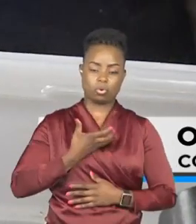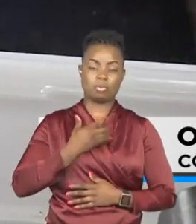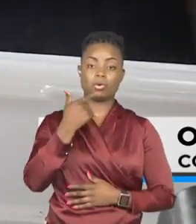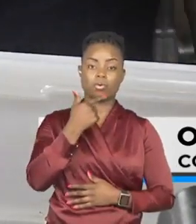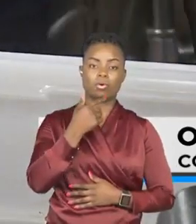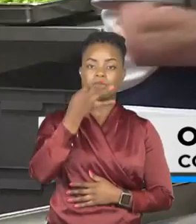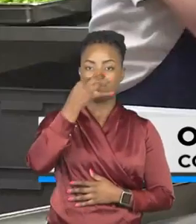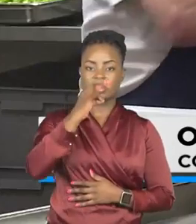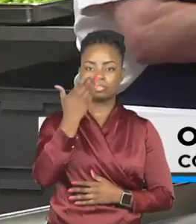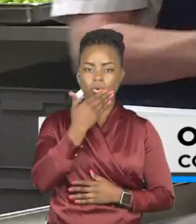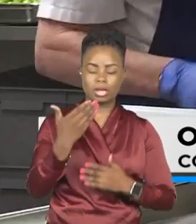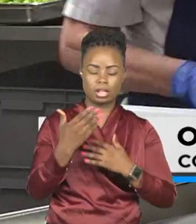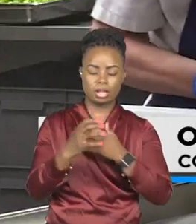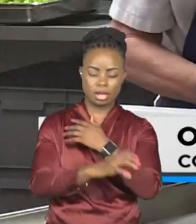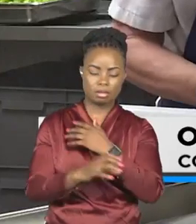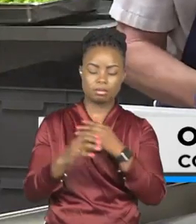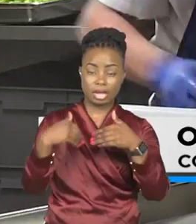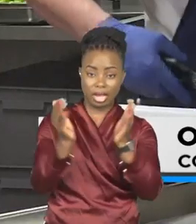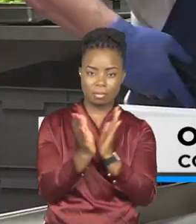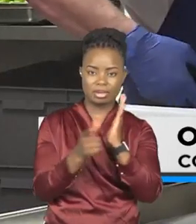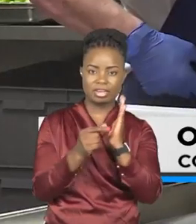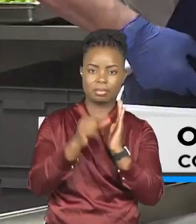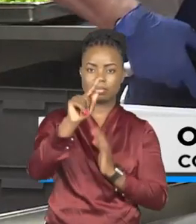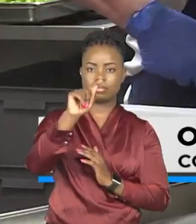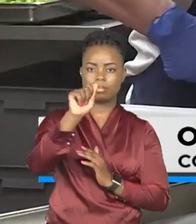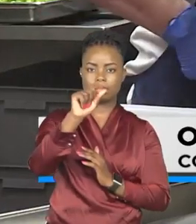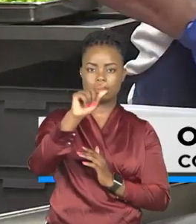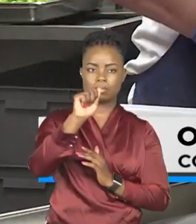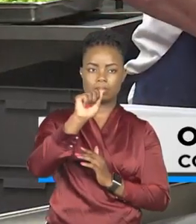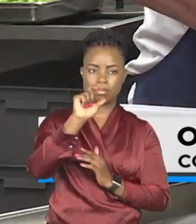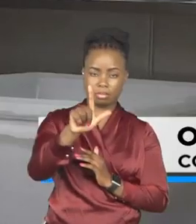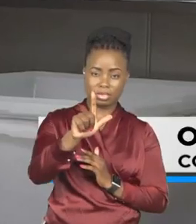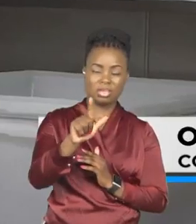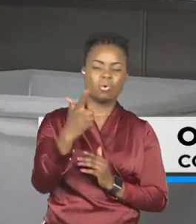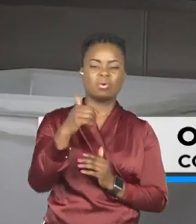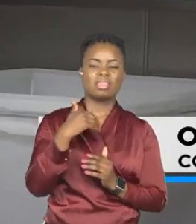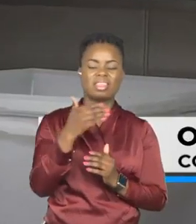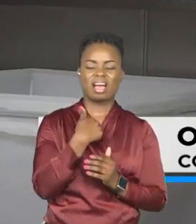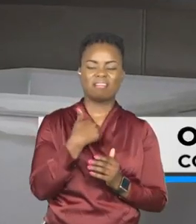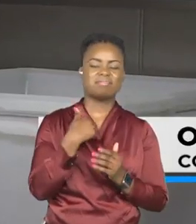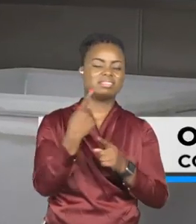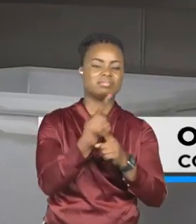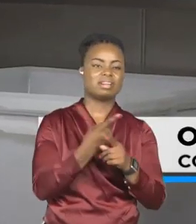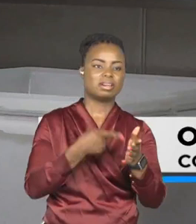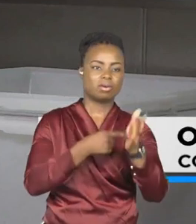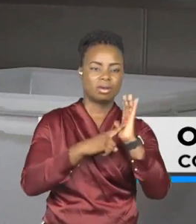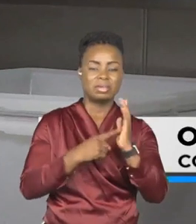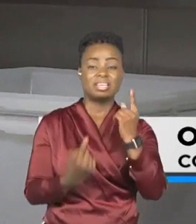Total. With 23 different nationalities and various dietary requirements, the kitchen has its hands